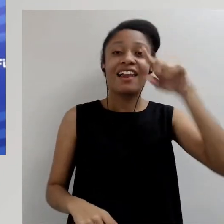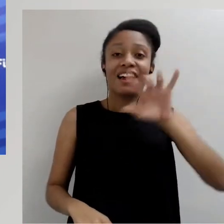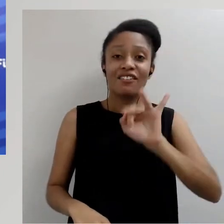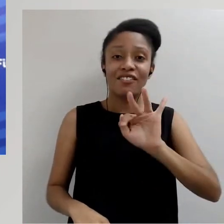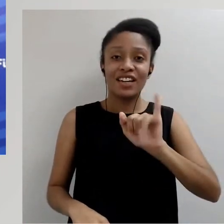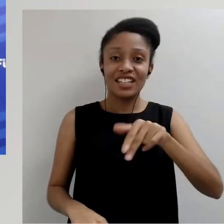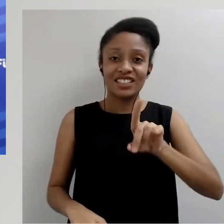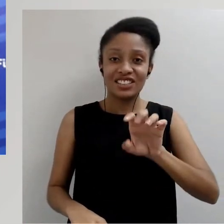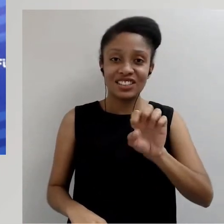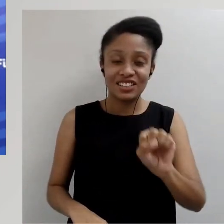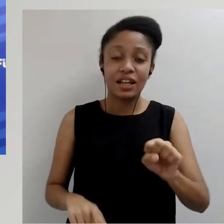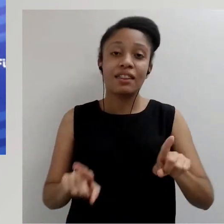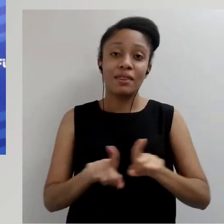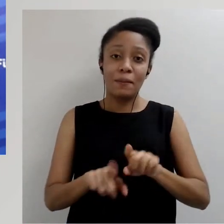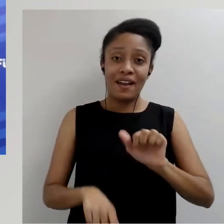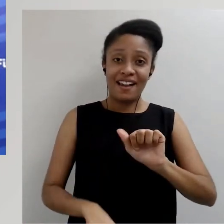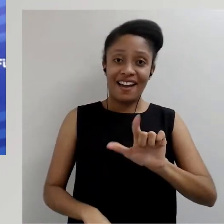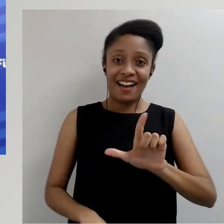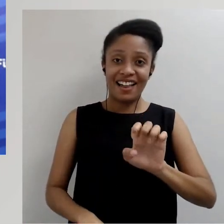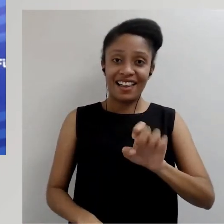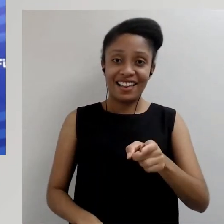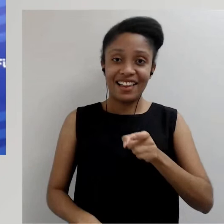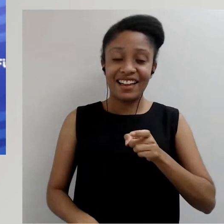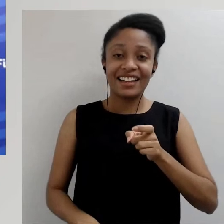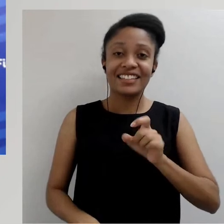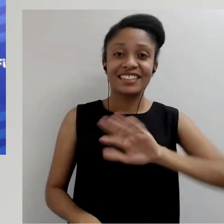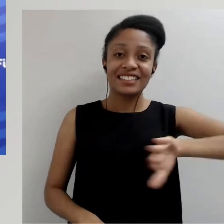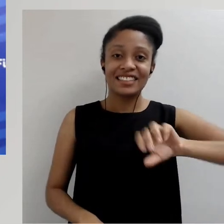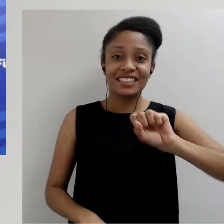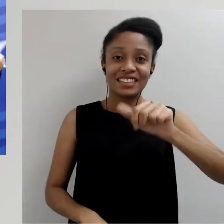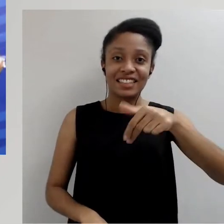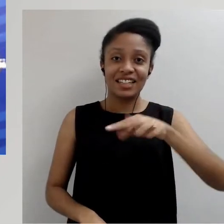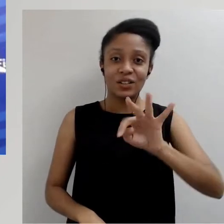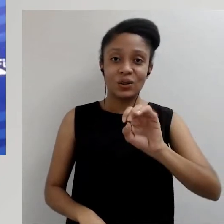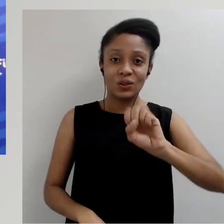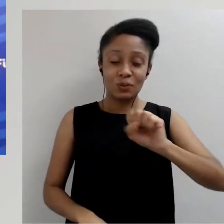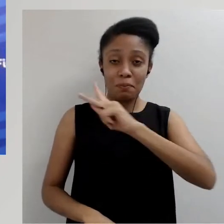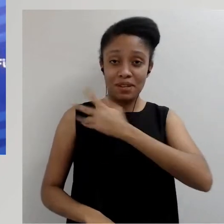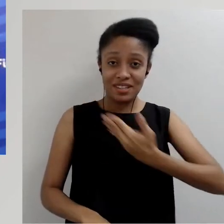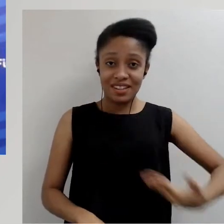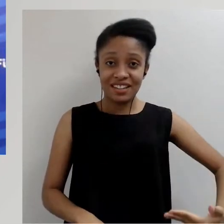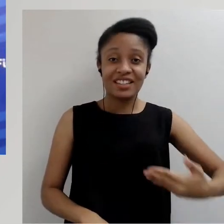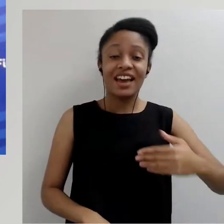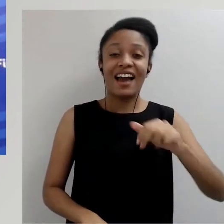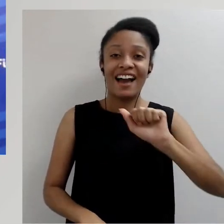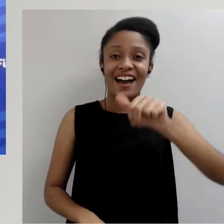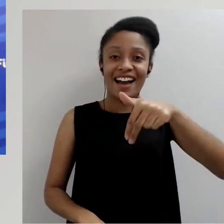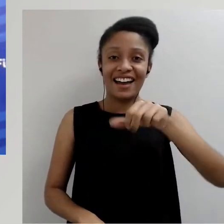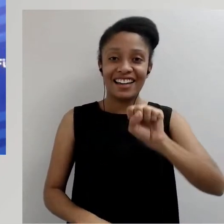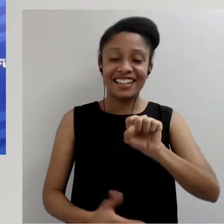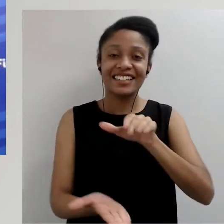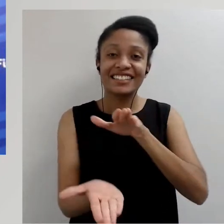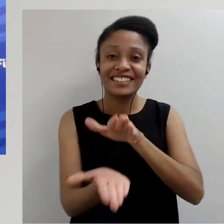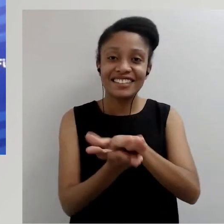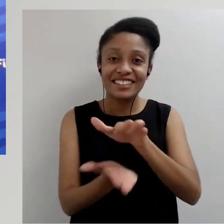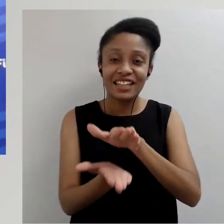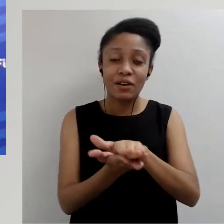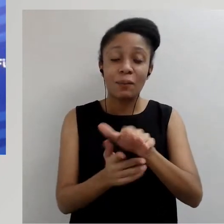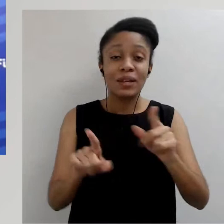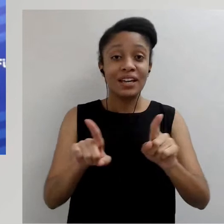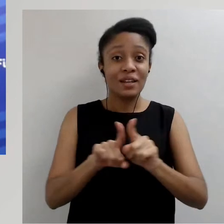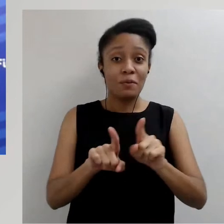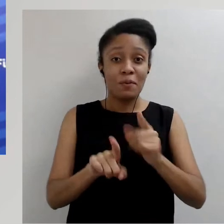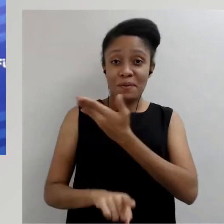Santo Industries, Mr. Alexis Santos from NS, and our dear